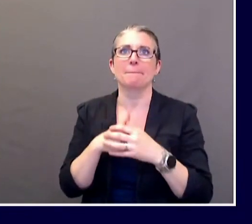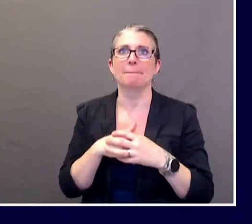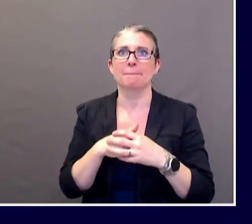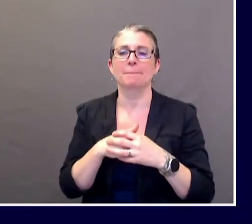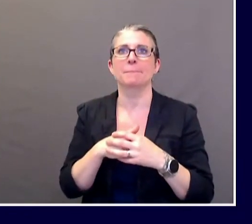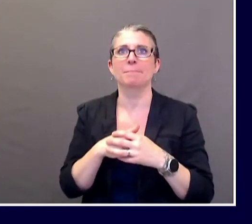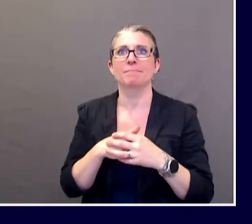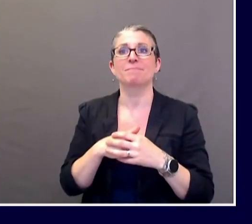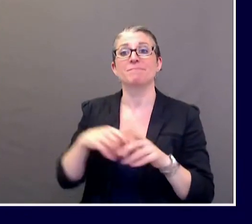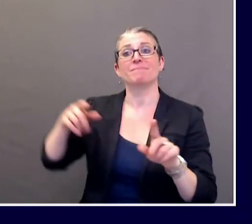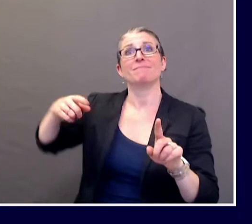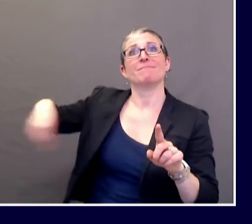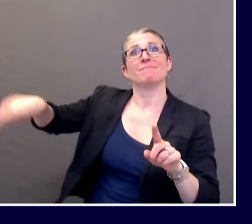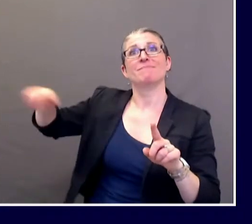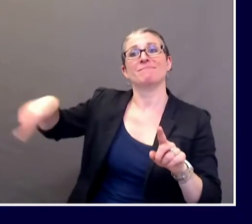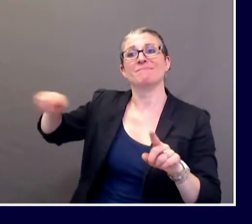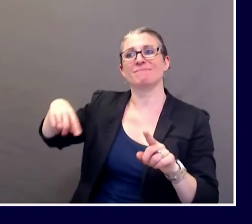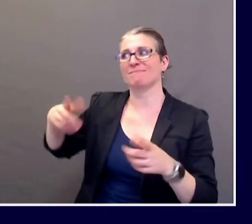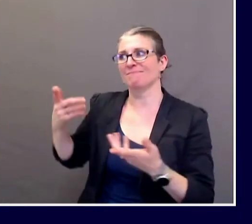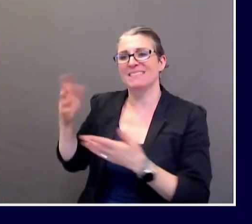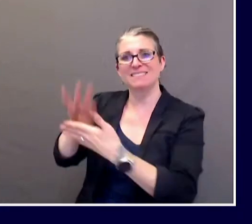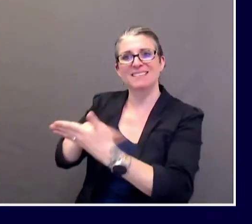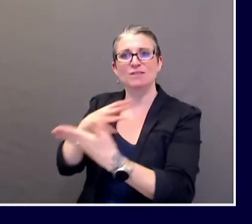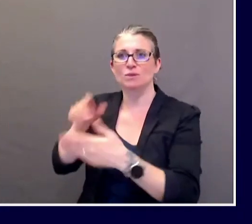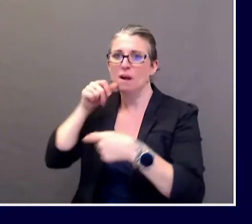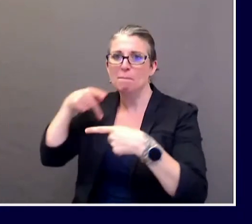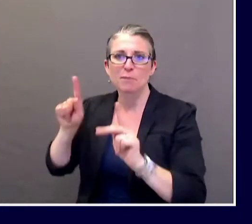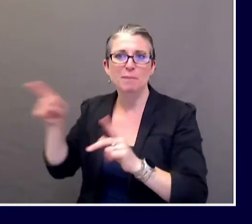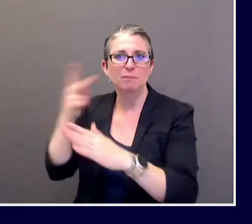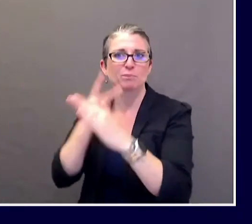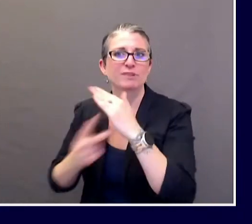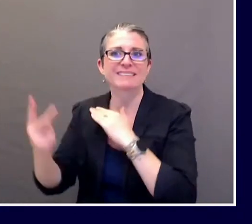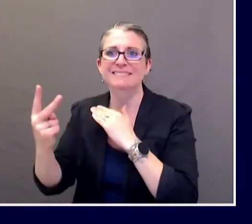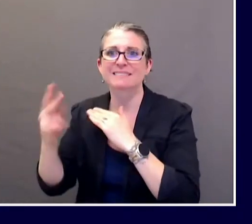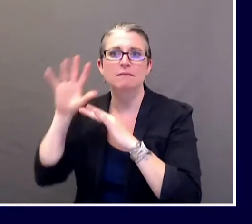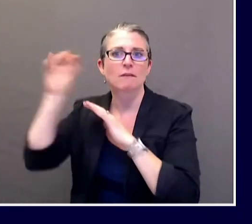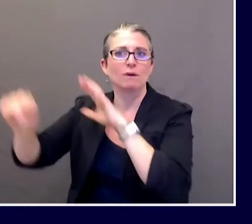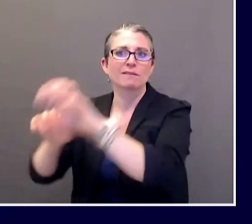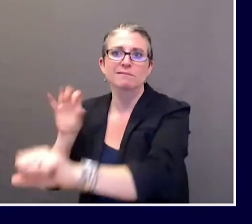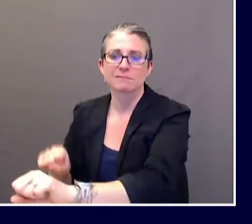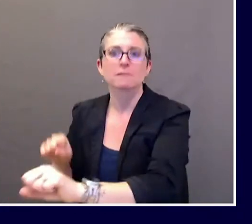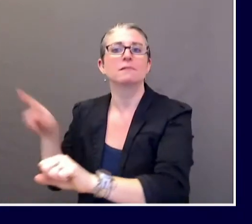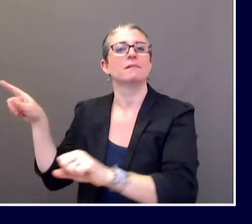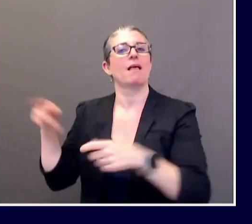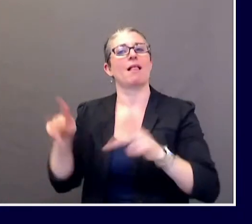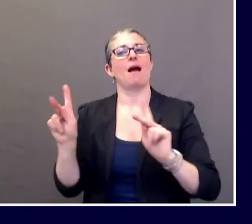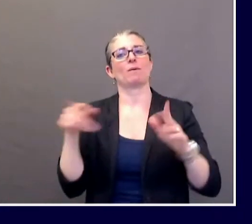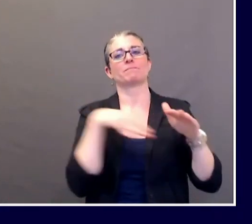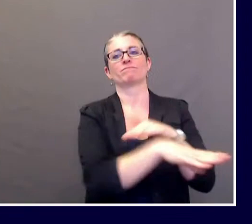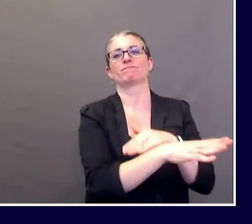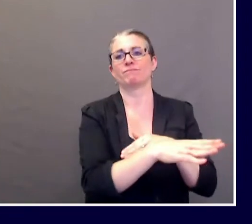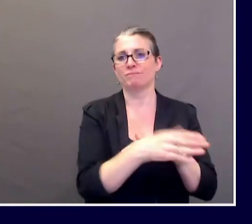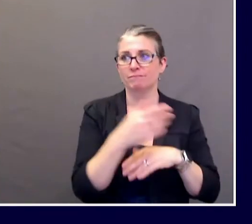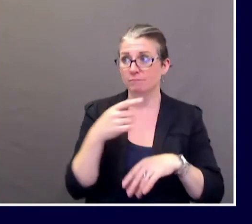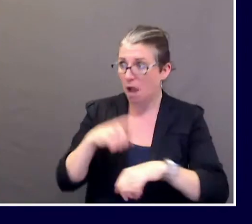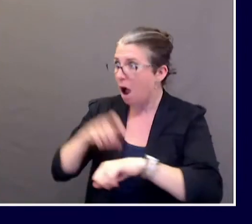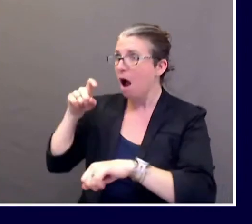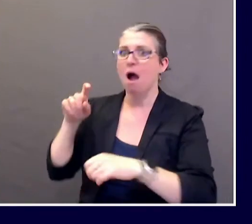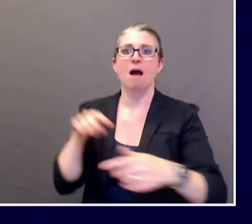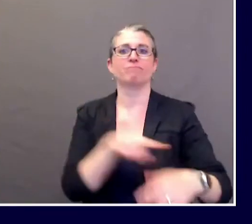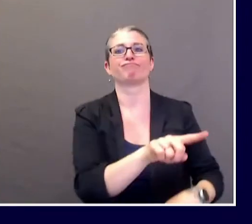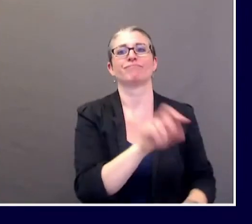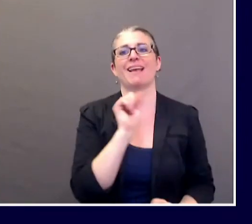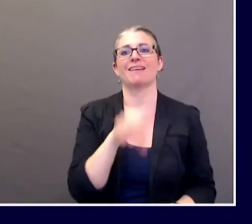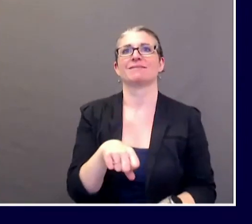hours are critical. And all of these changes have made this possible. We've been working with sites to expand